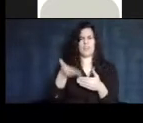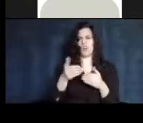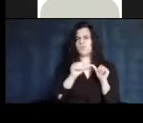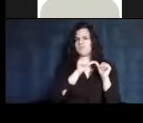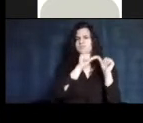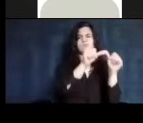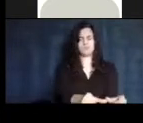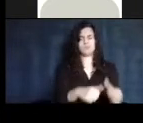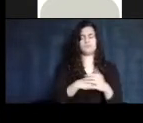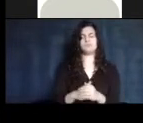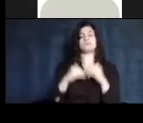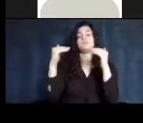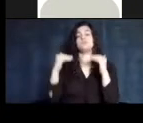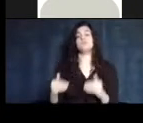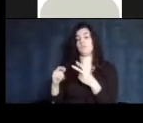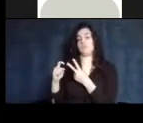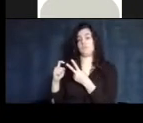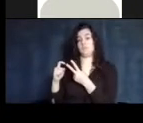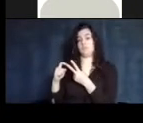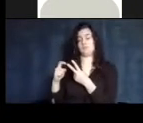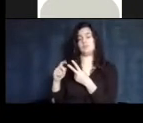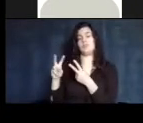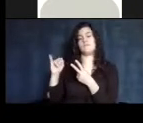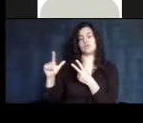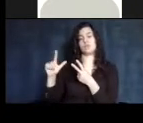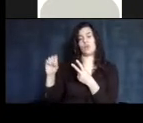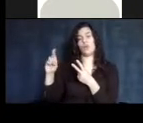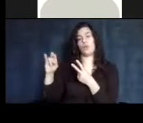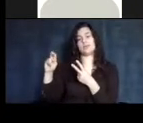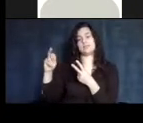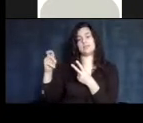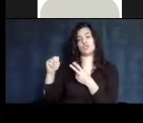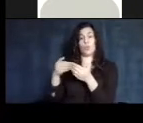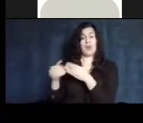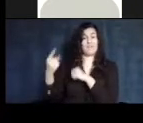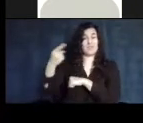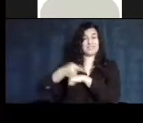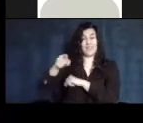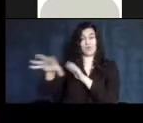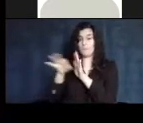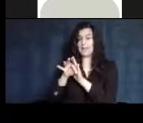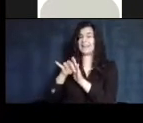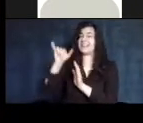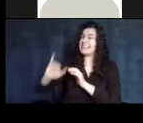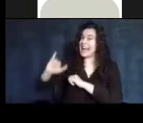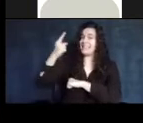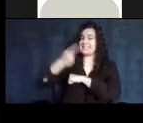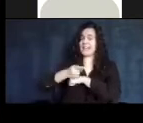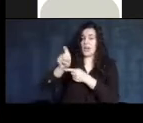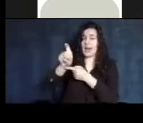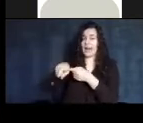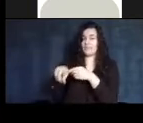And our virtual orientation, so it will be on whichever day that you select. And then you will